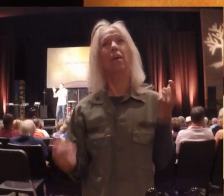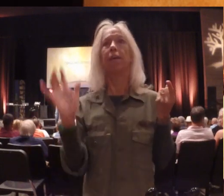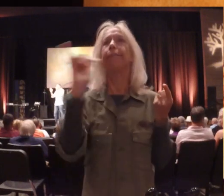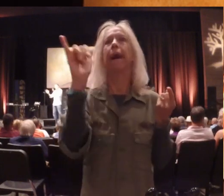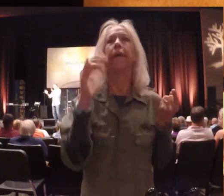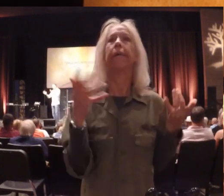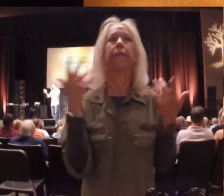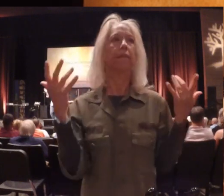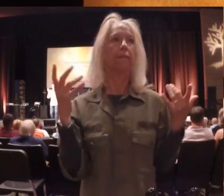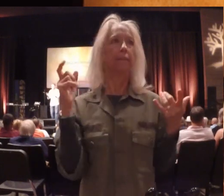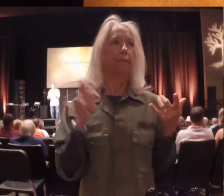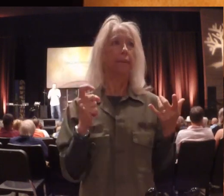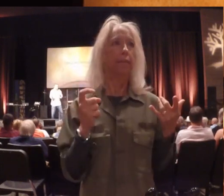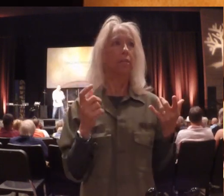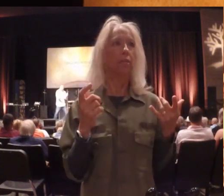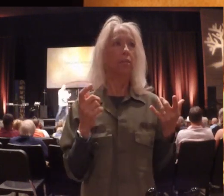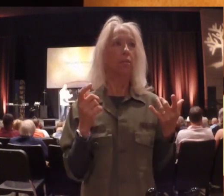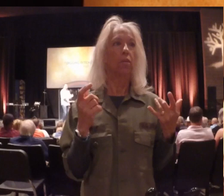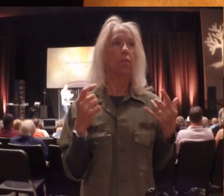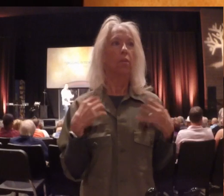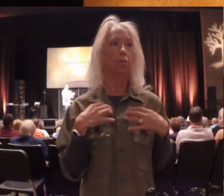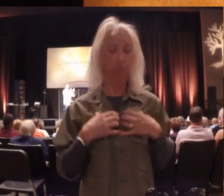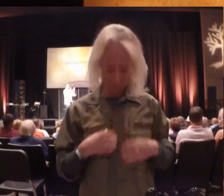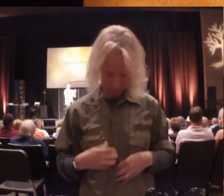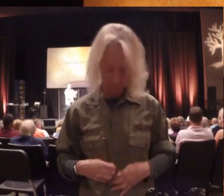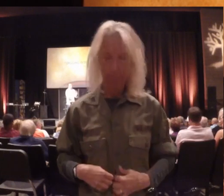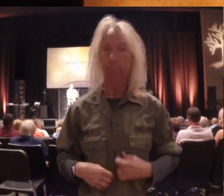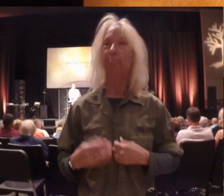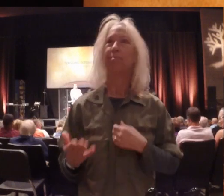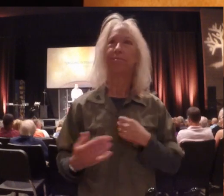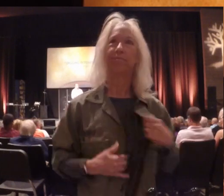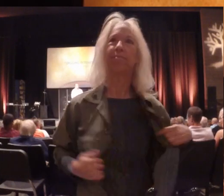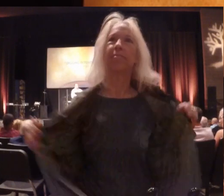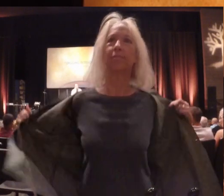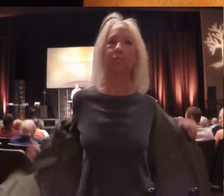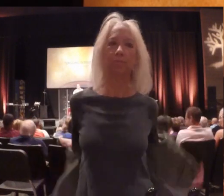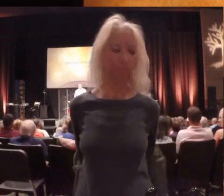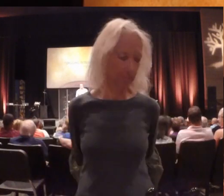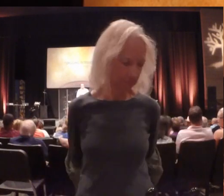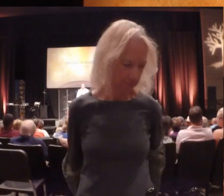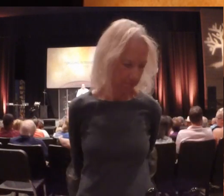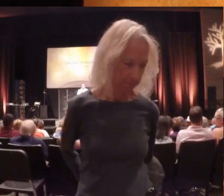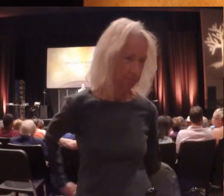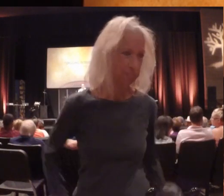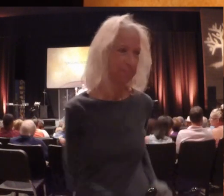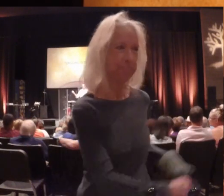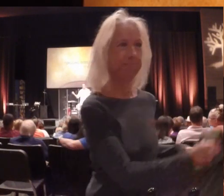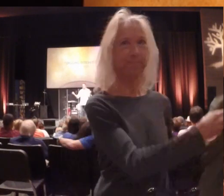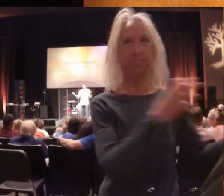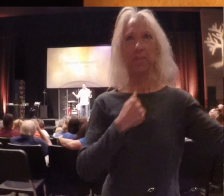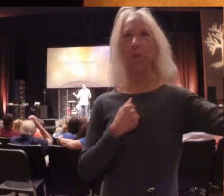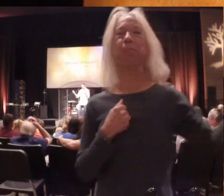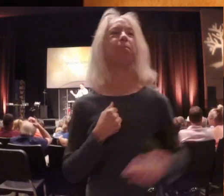like our greatest need. Man, I need this. If only I had this. And this morning, what I want you to do is look at this message through the lens of